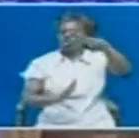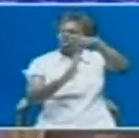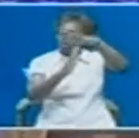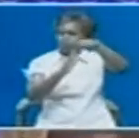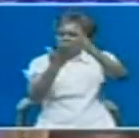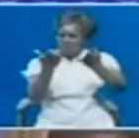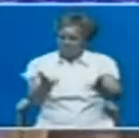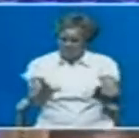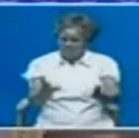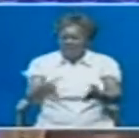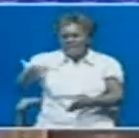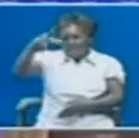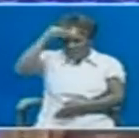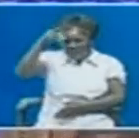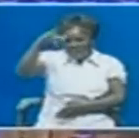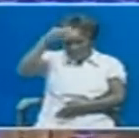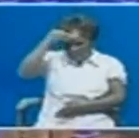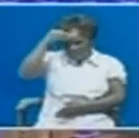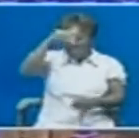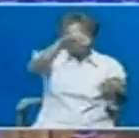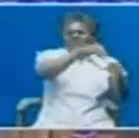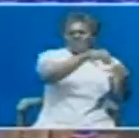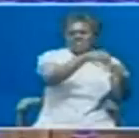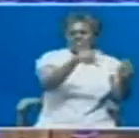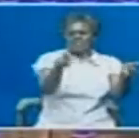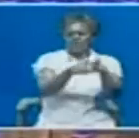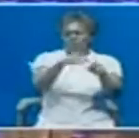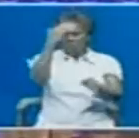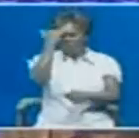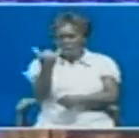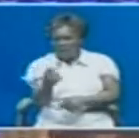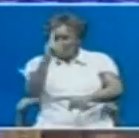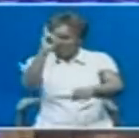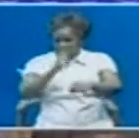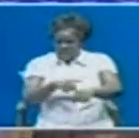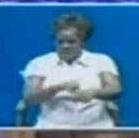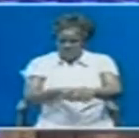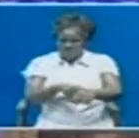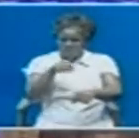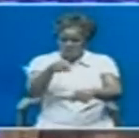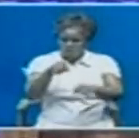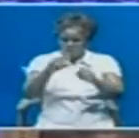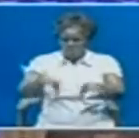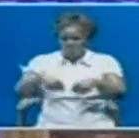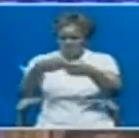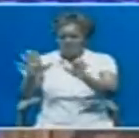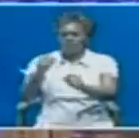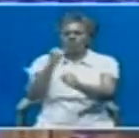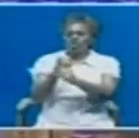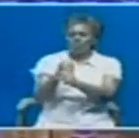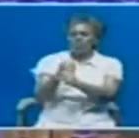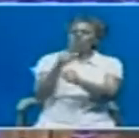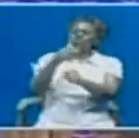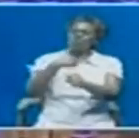now need also to be educated on investment. Mm. So that when the time comes when you have to hang the boots, you have something to